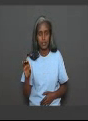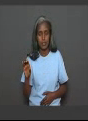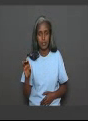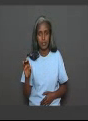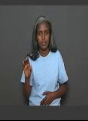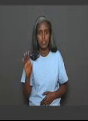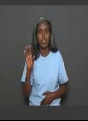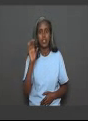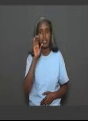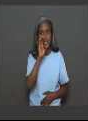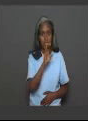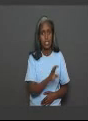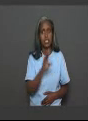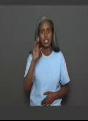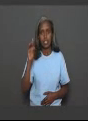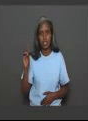BC,